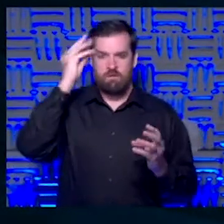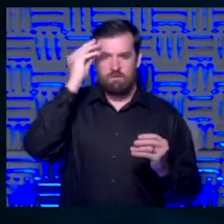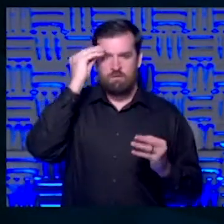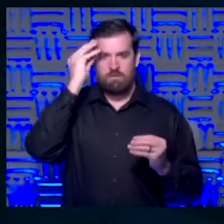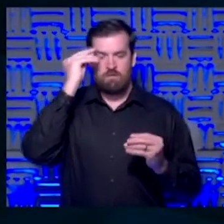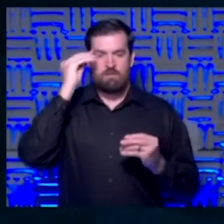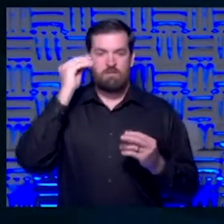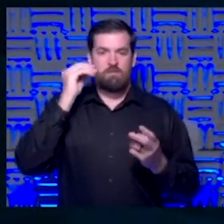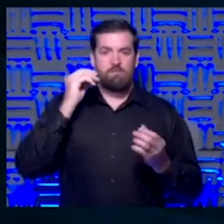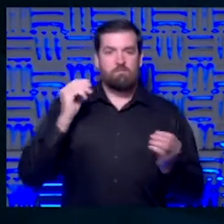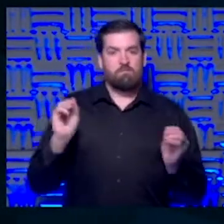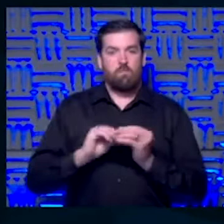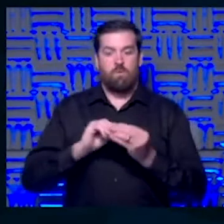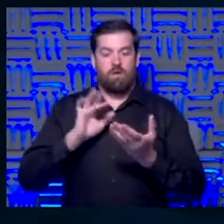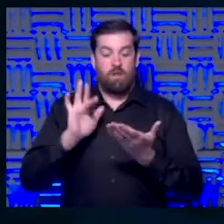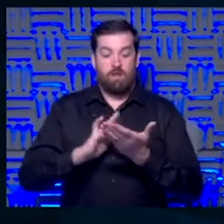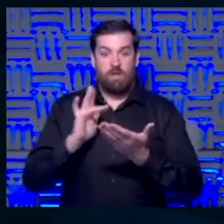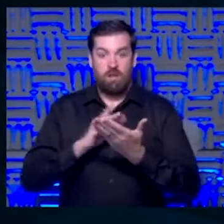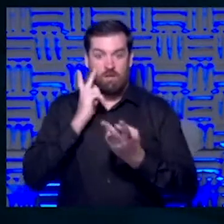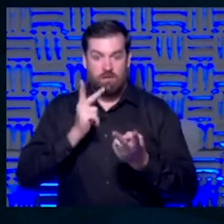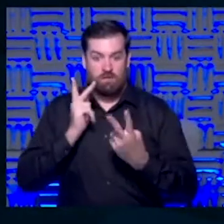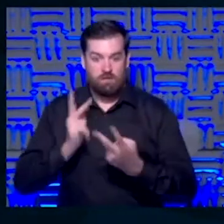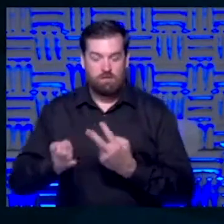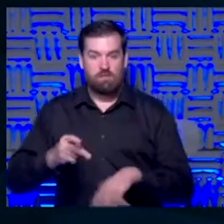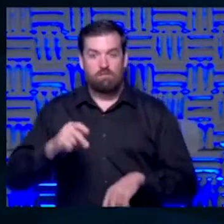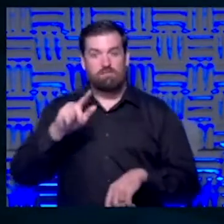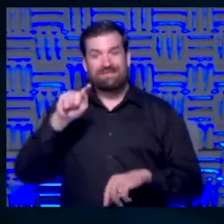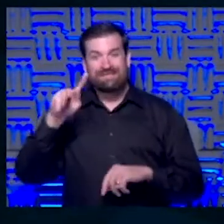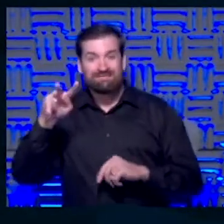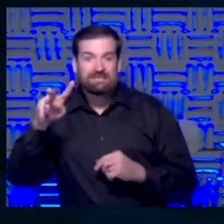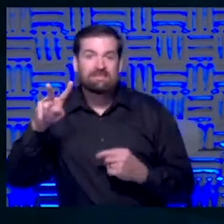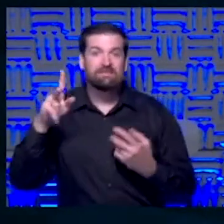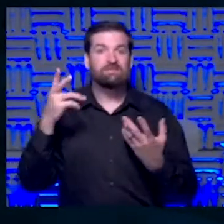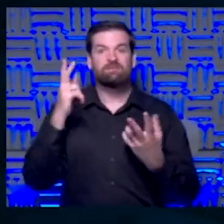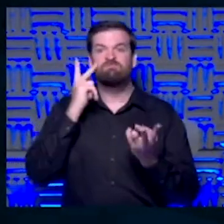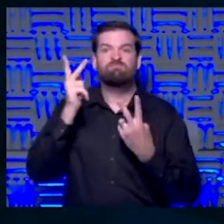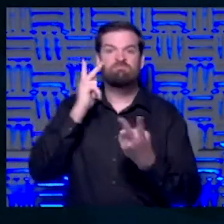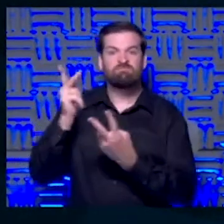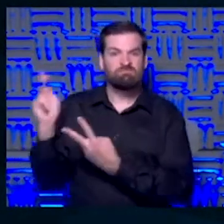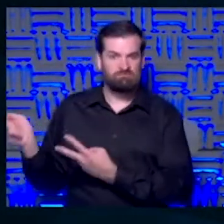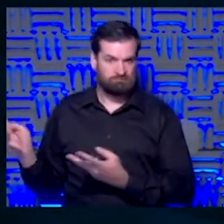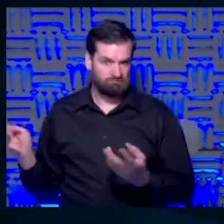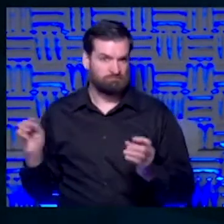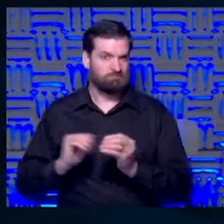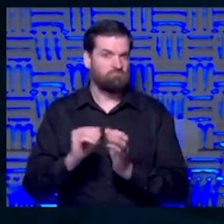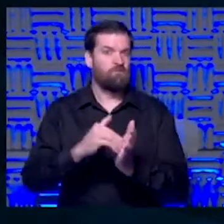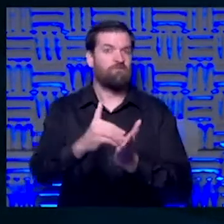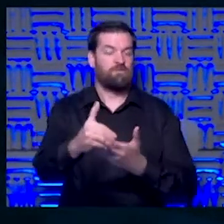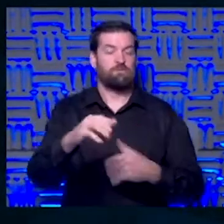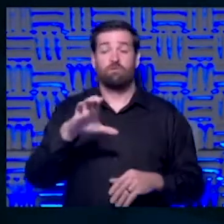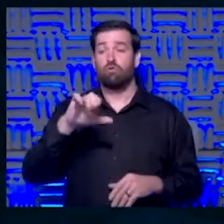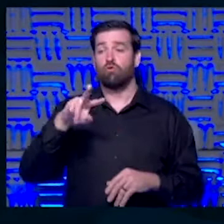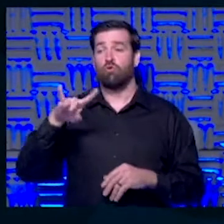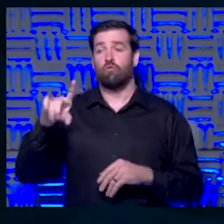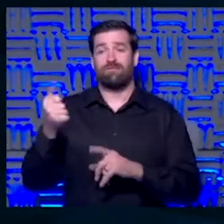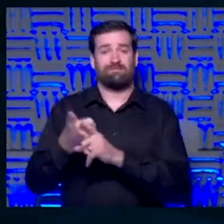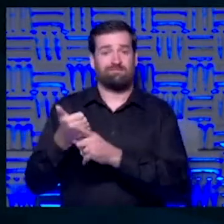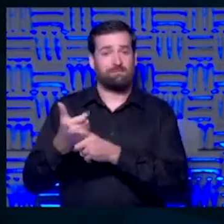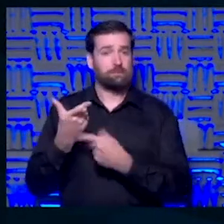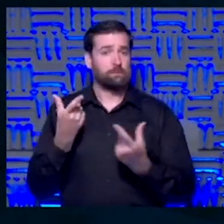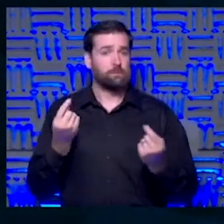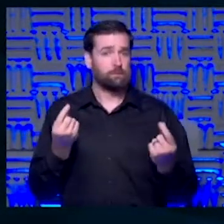our faces and on our television screens and our phone screens as well. And so what COVID has done is